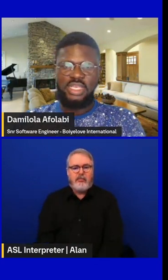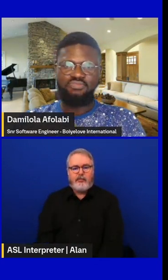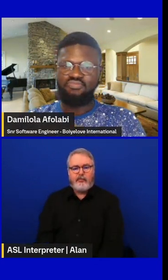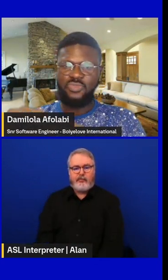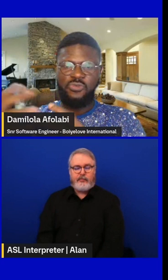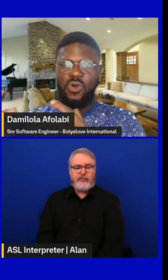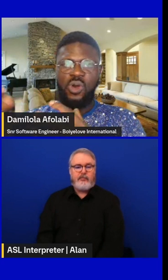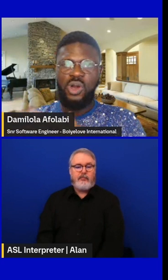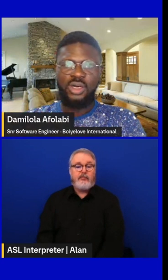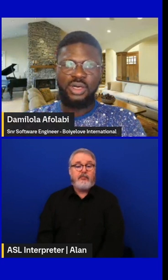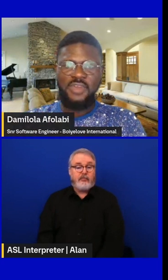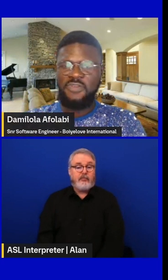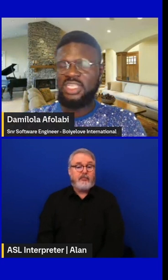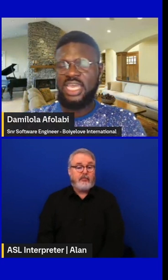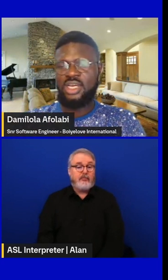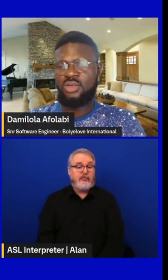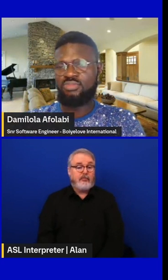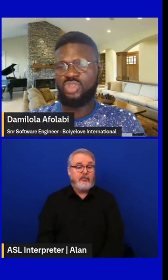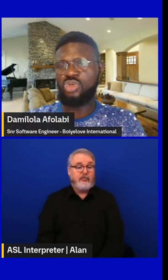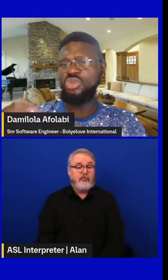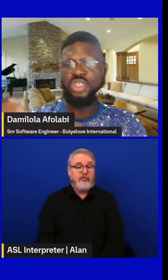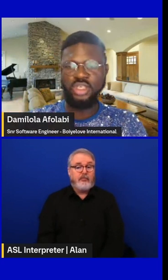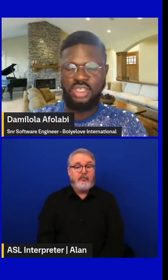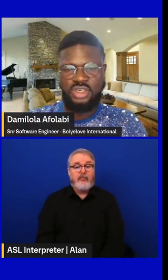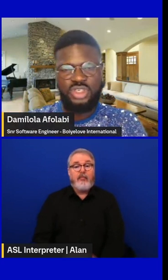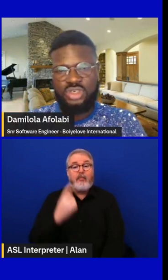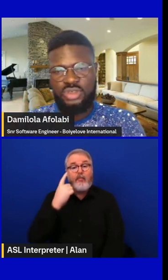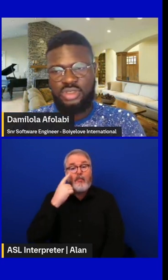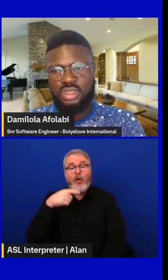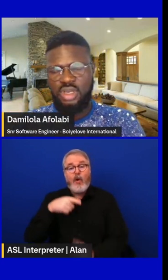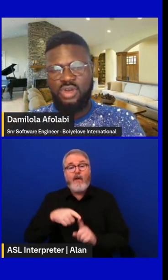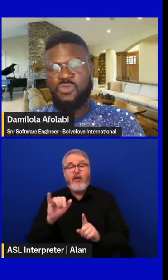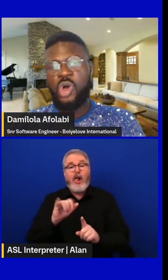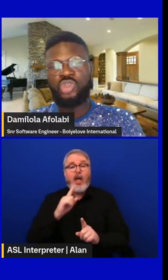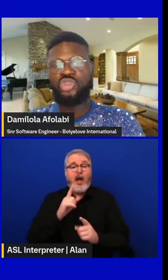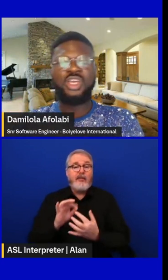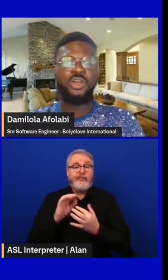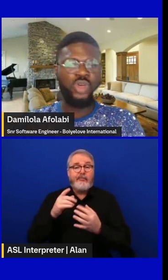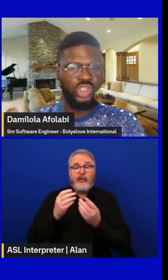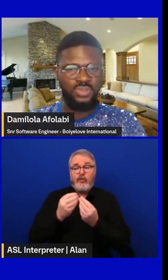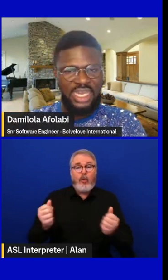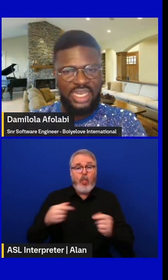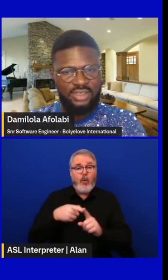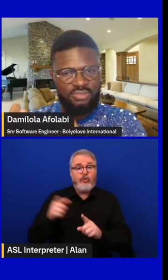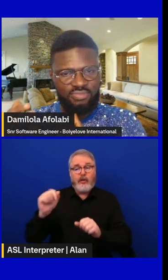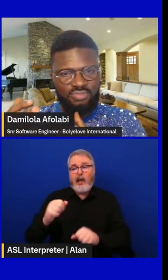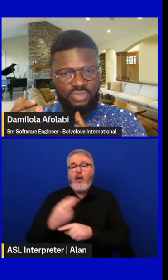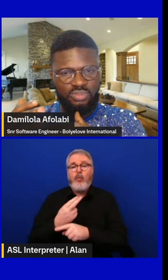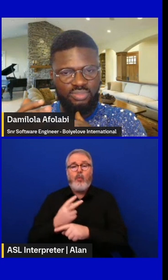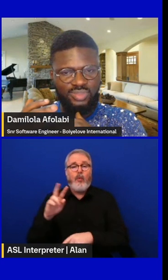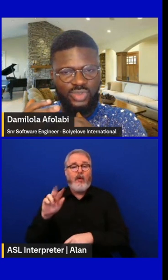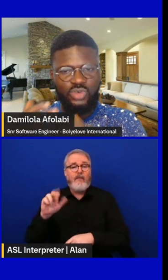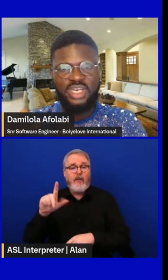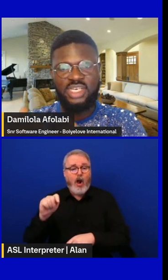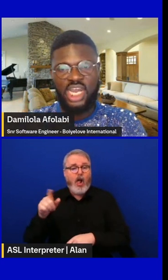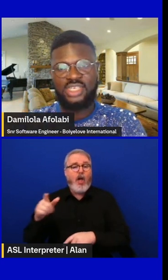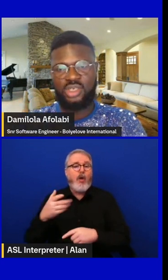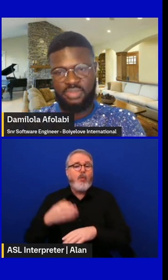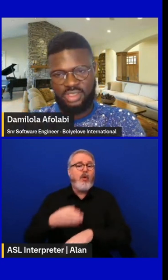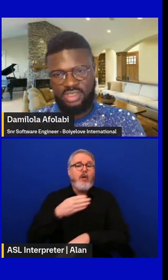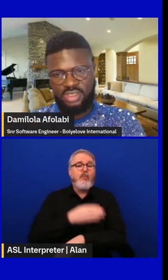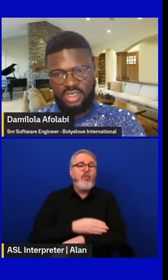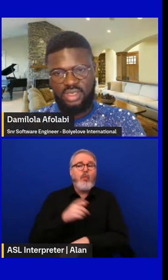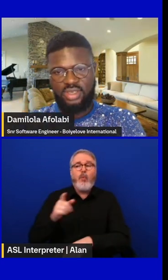So for a fintech solution, they could use Vault to encrypt customer credit